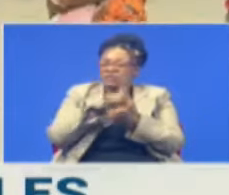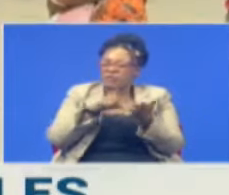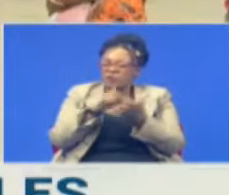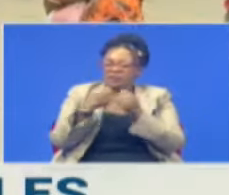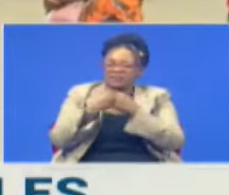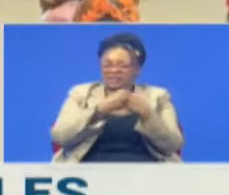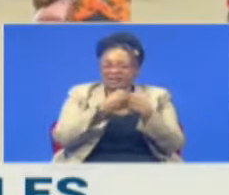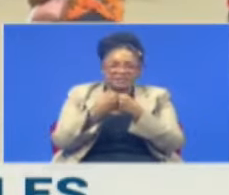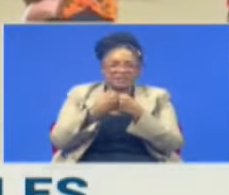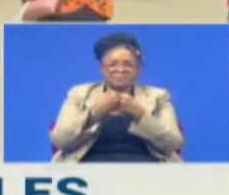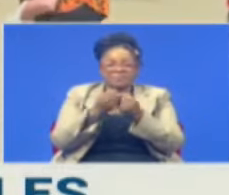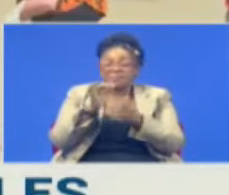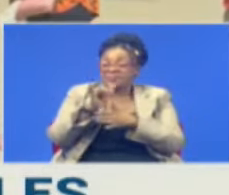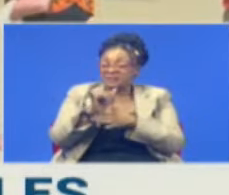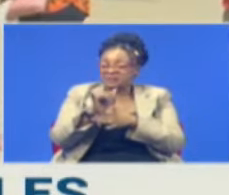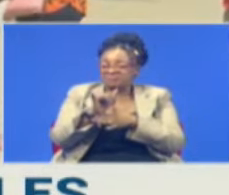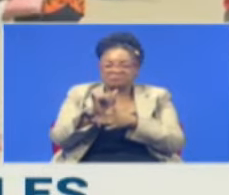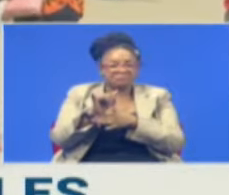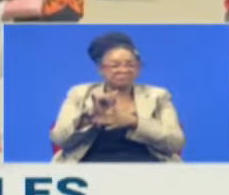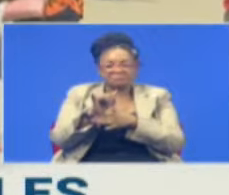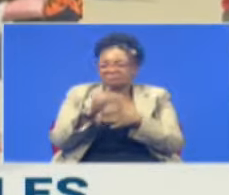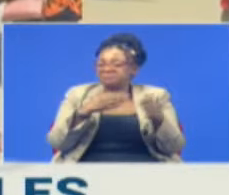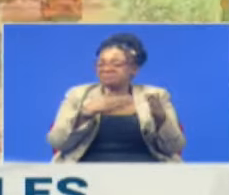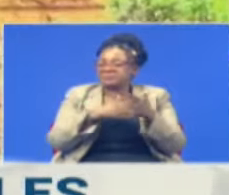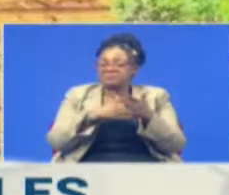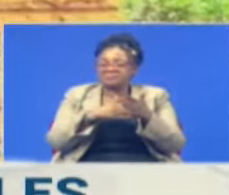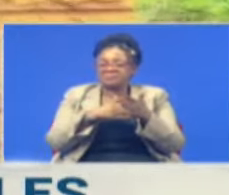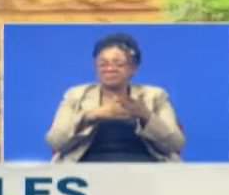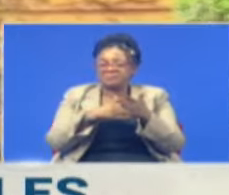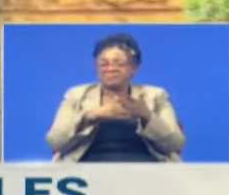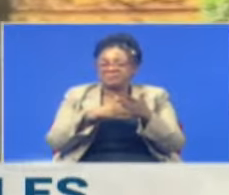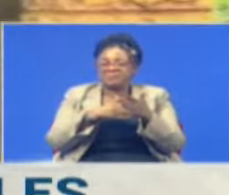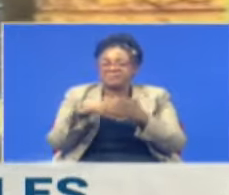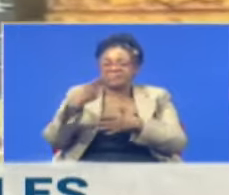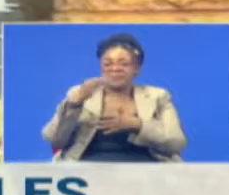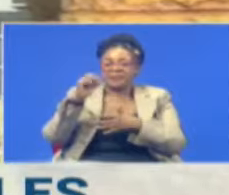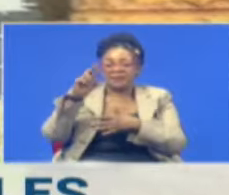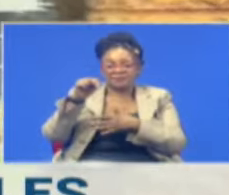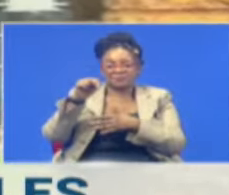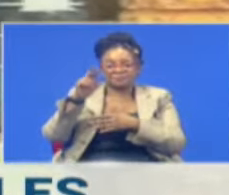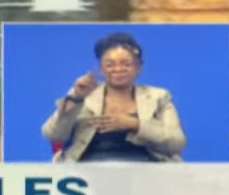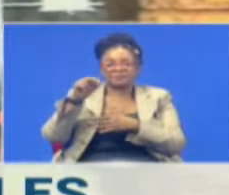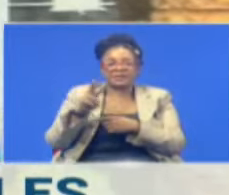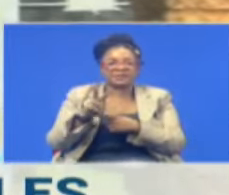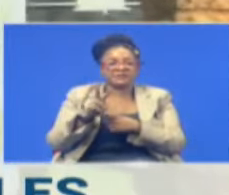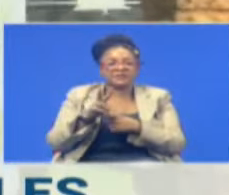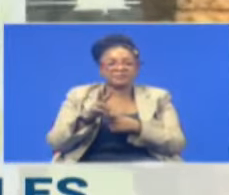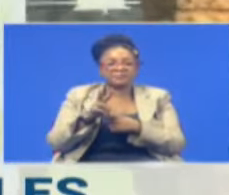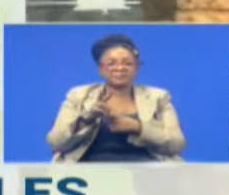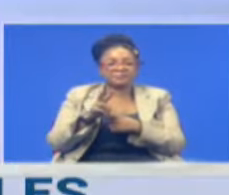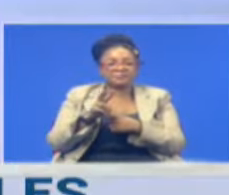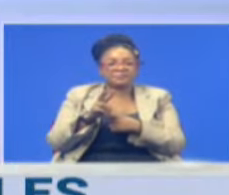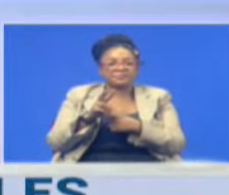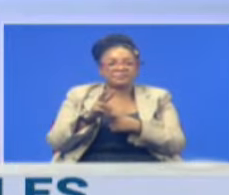far, that may well hinder the set goals. Helen Aura, NTV.